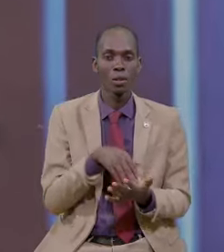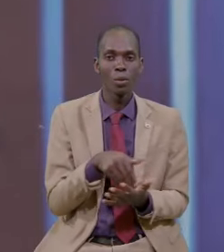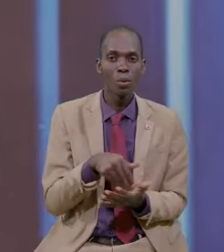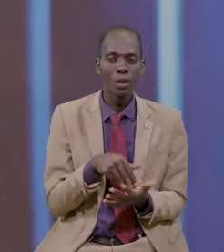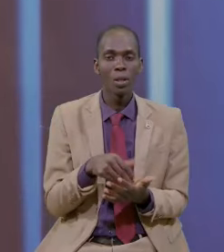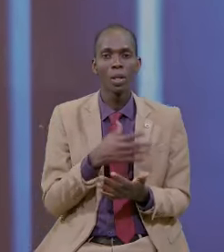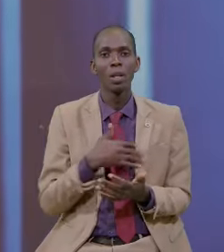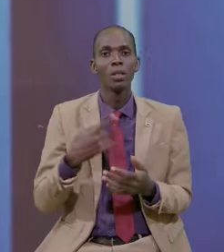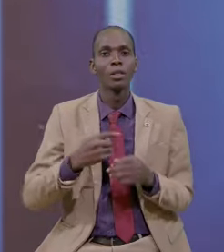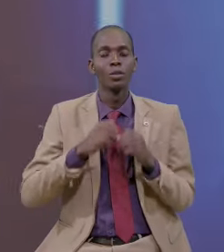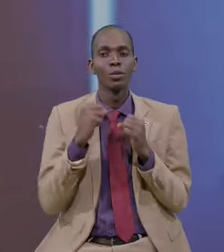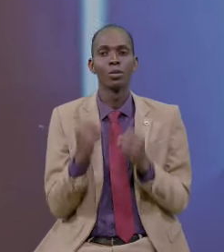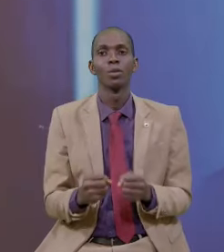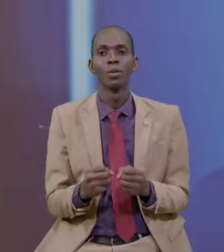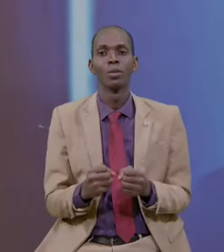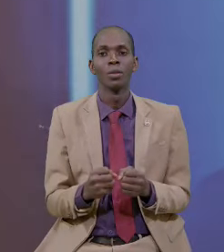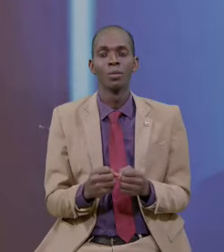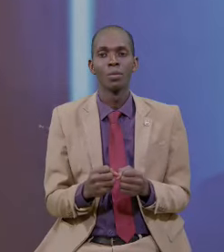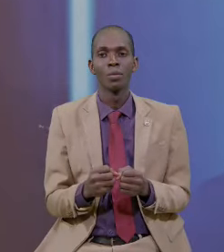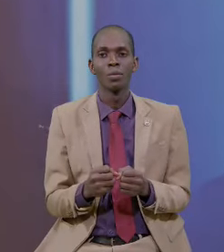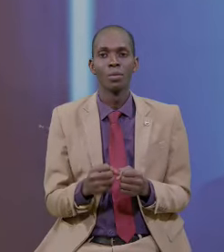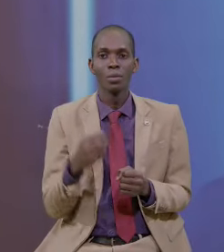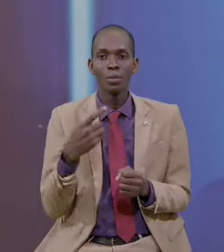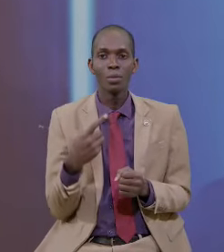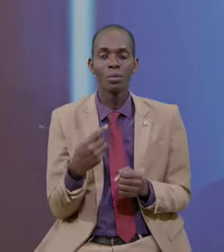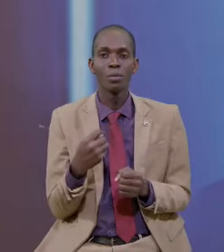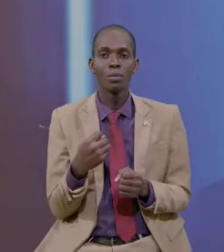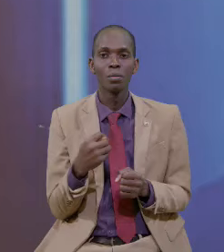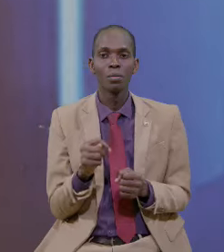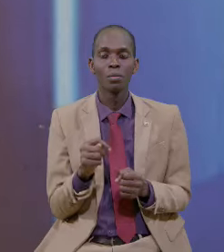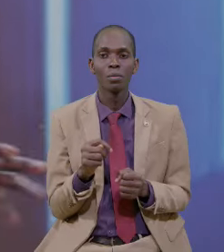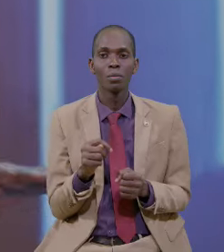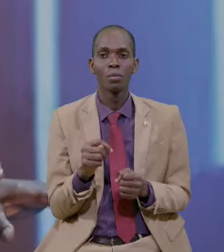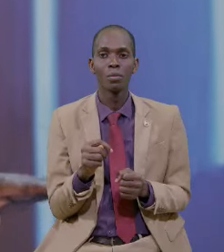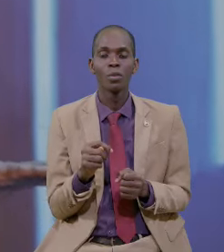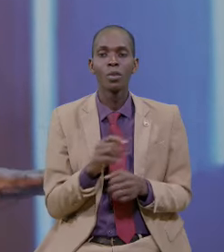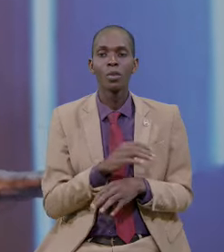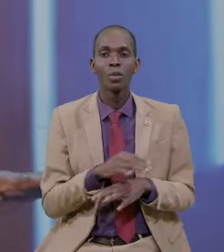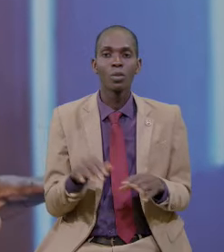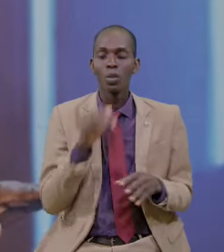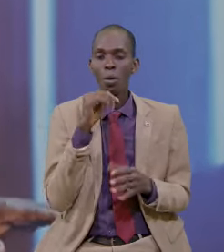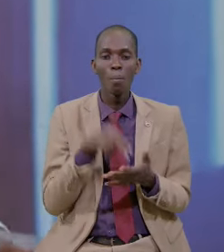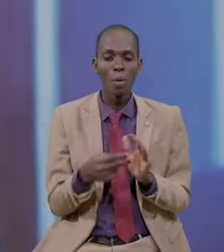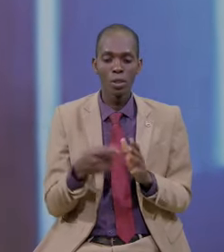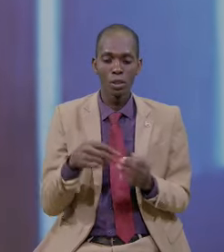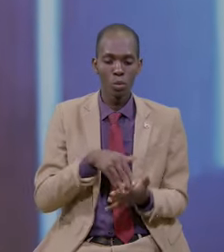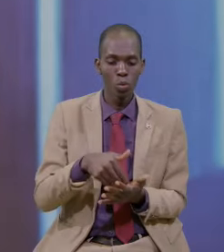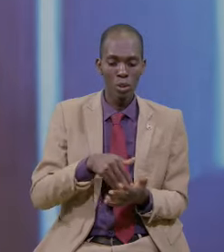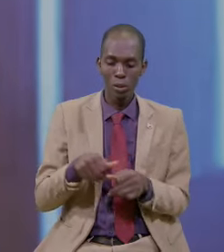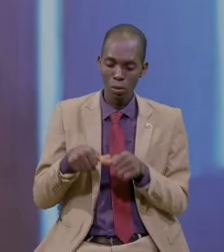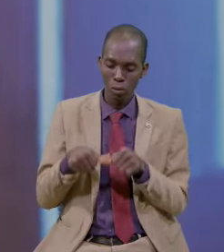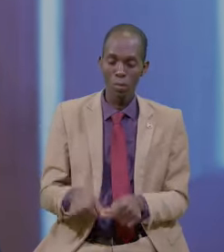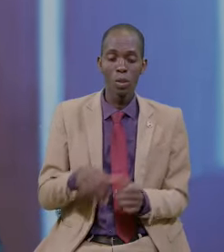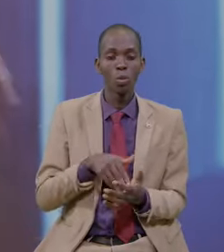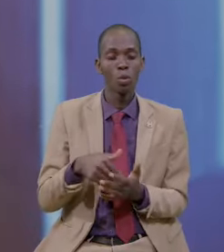strong becoming one doesn't mean the weak will remain weak, the strong